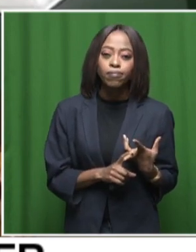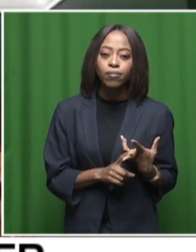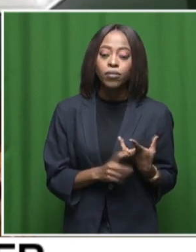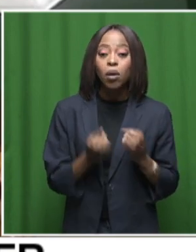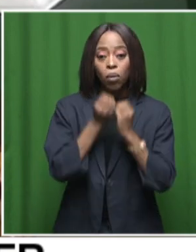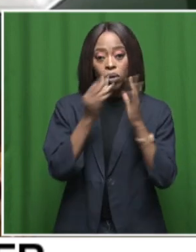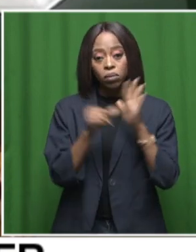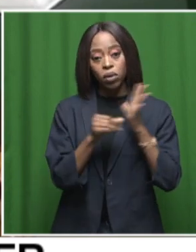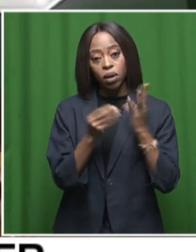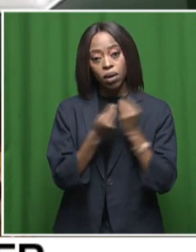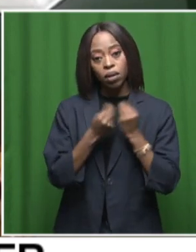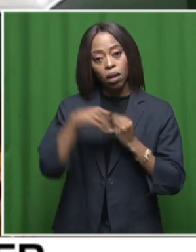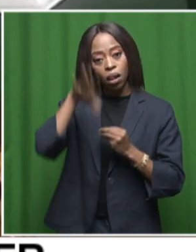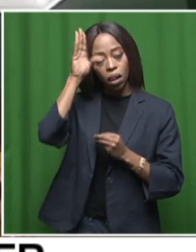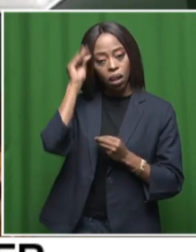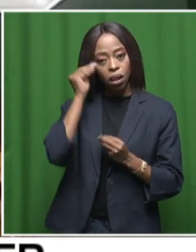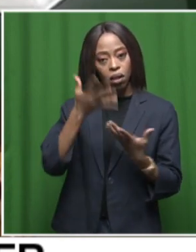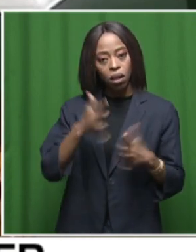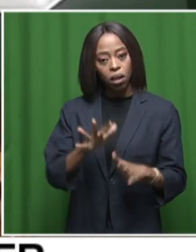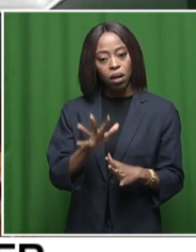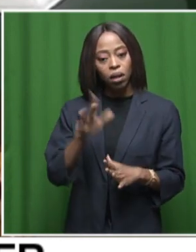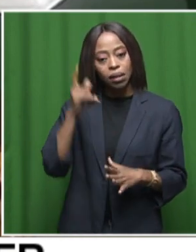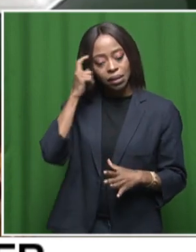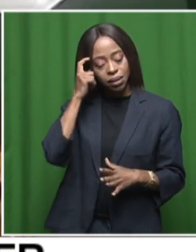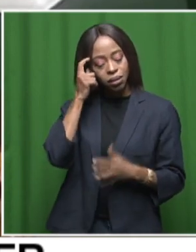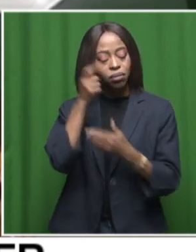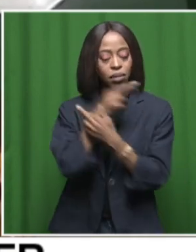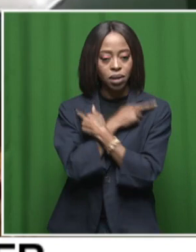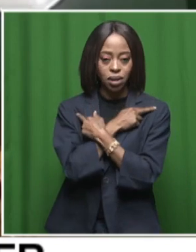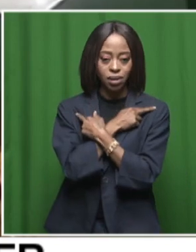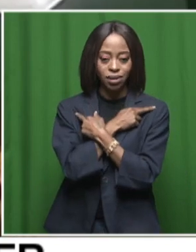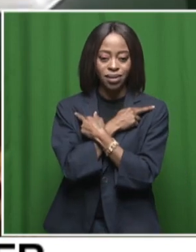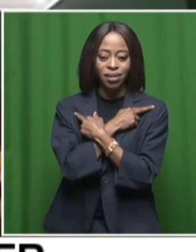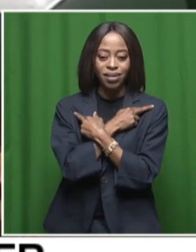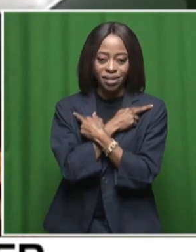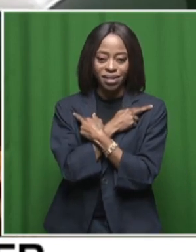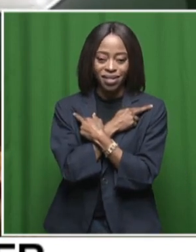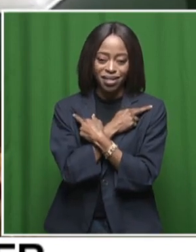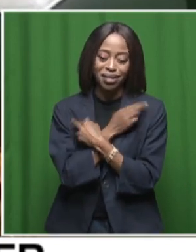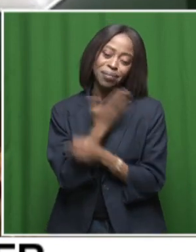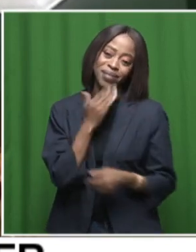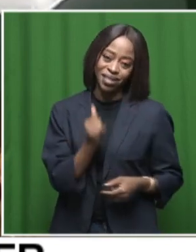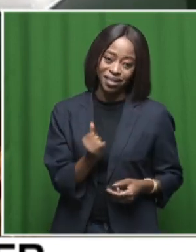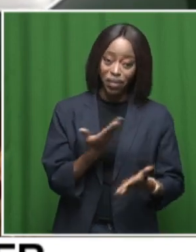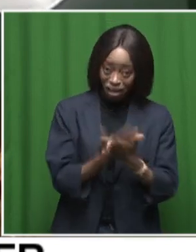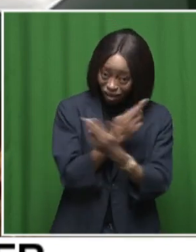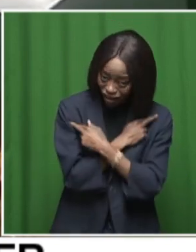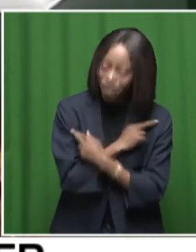most important thing I learned is sleep, rest. Take some rest when you can.